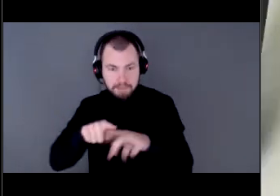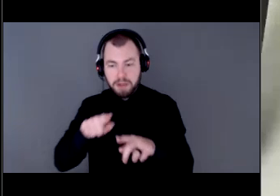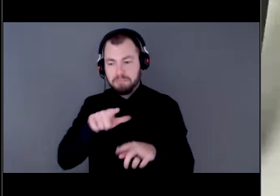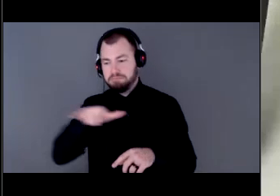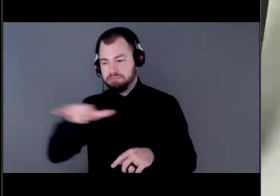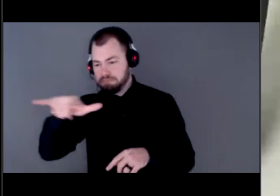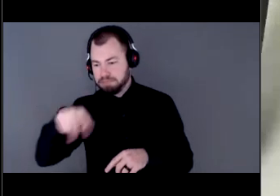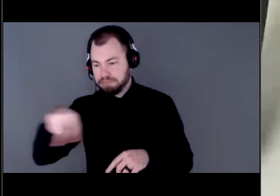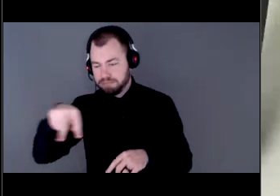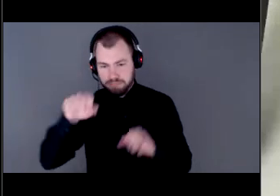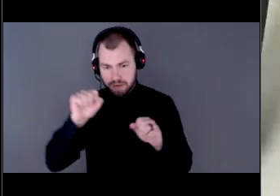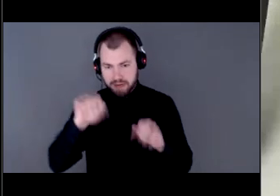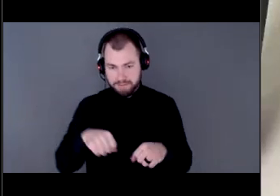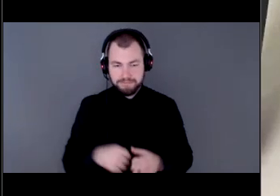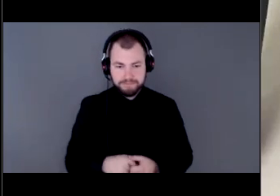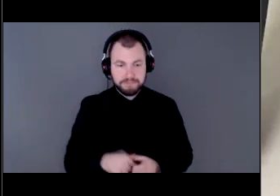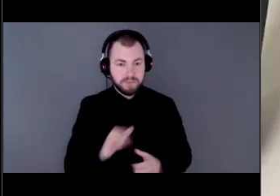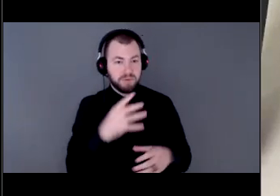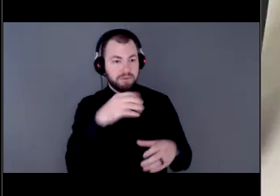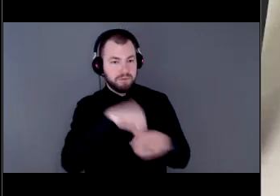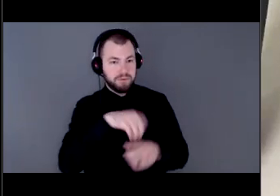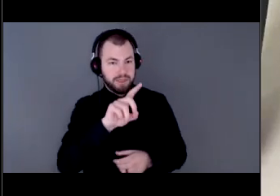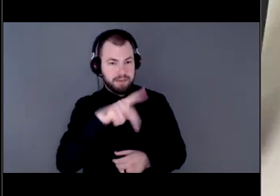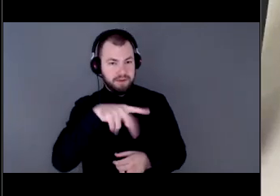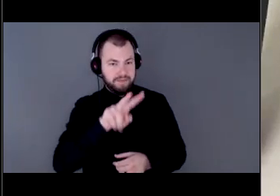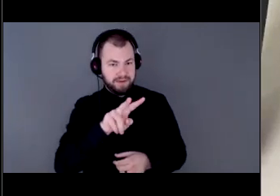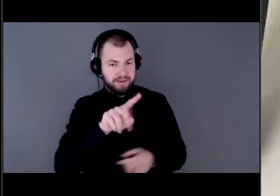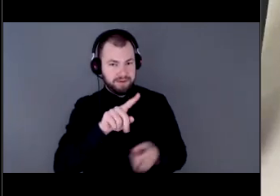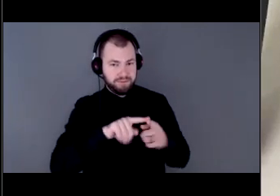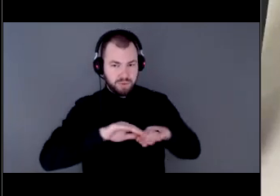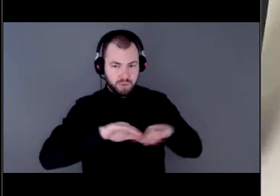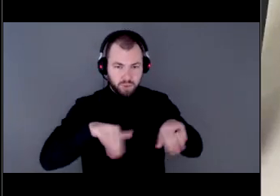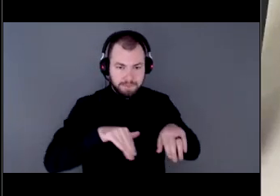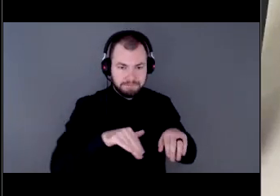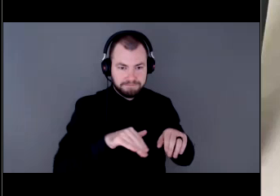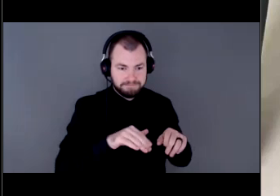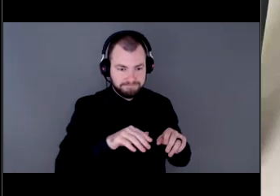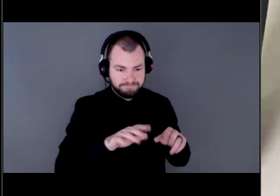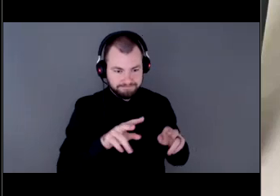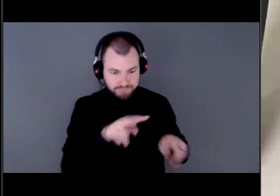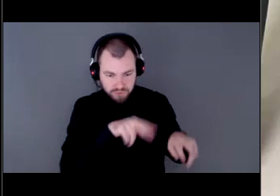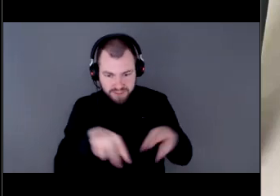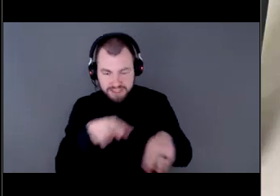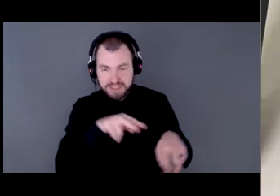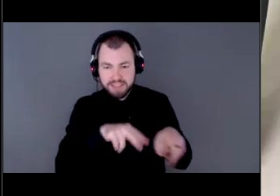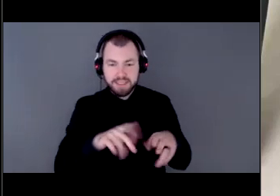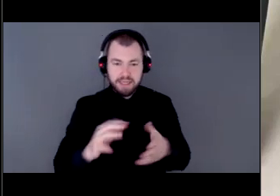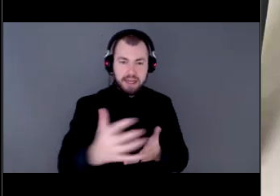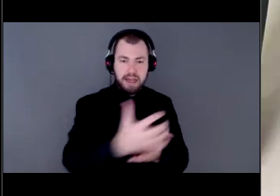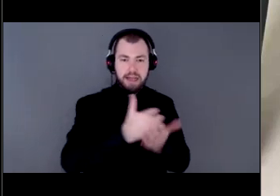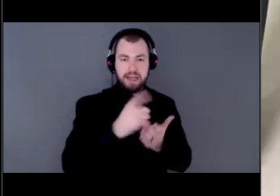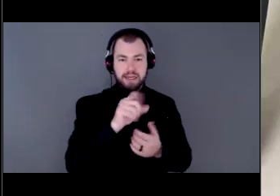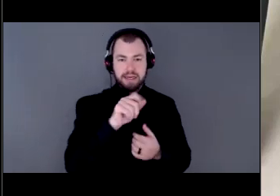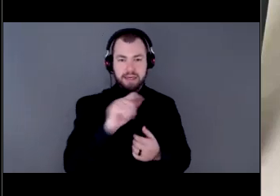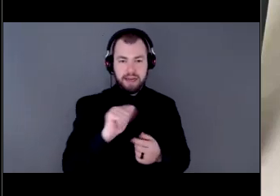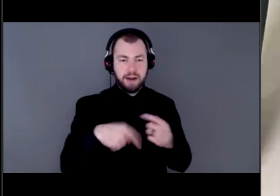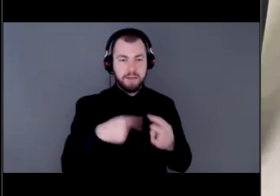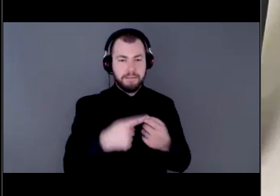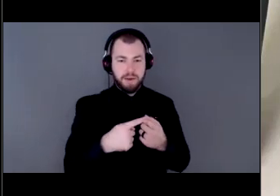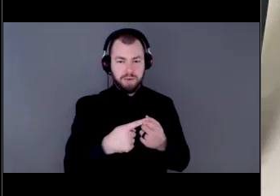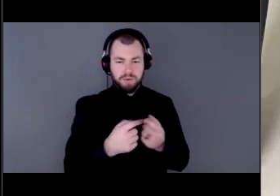also been integrating these DPVs into our swim surveys and have been collecting data about the boost to efficiency they